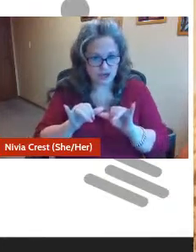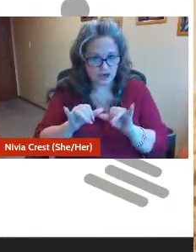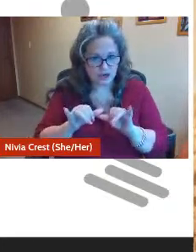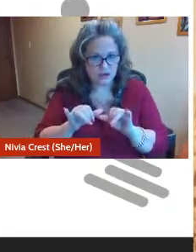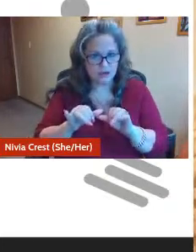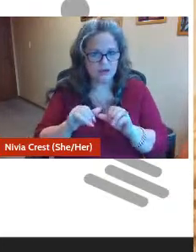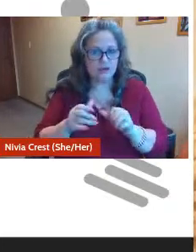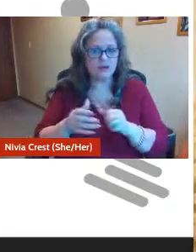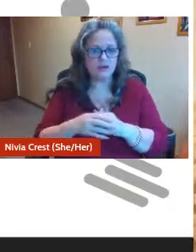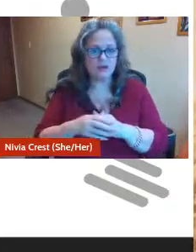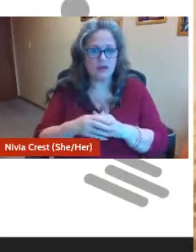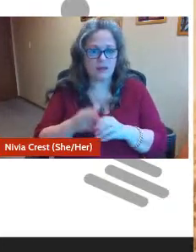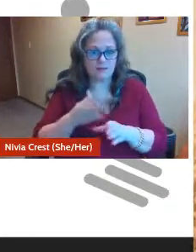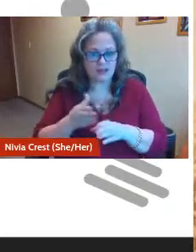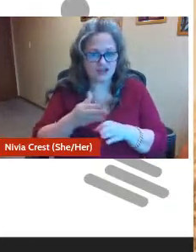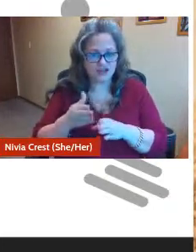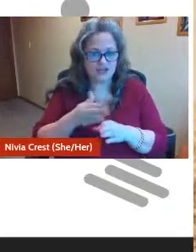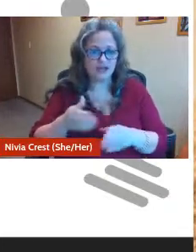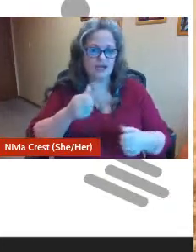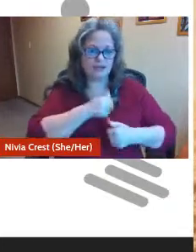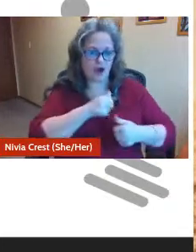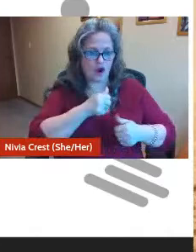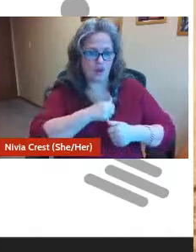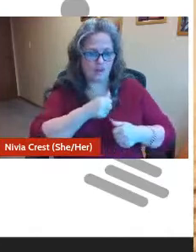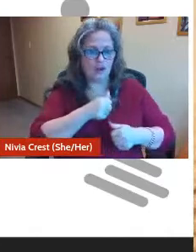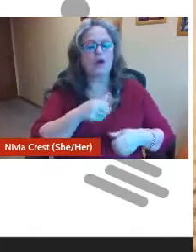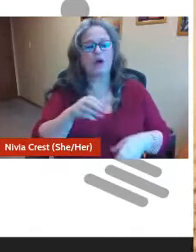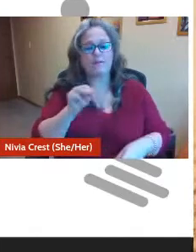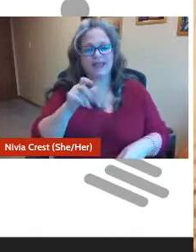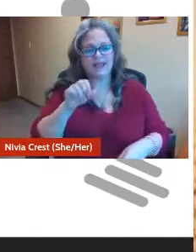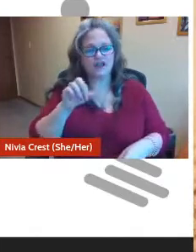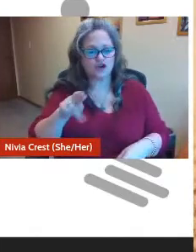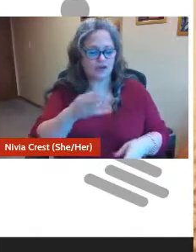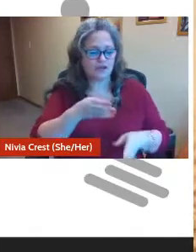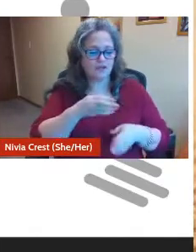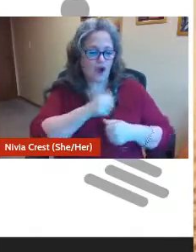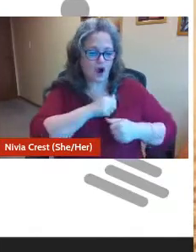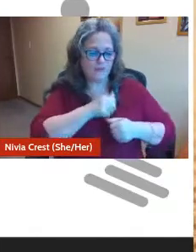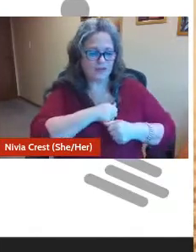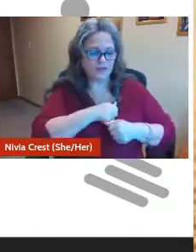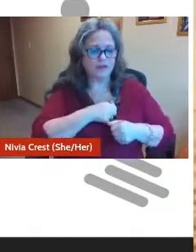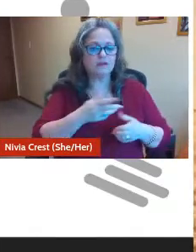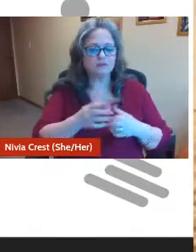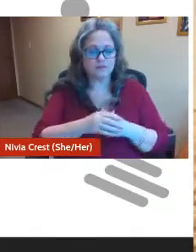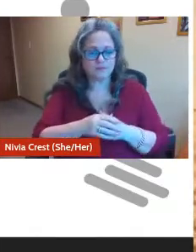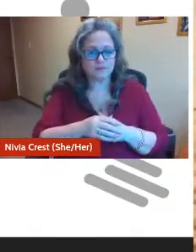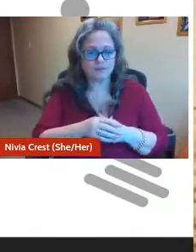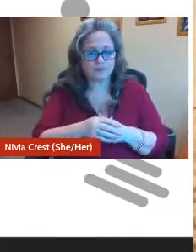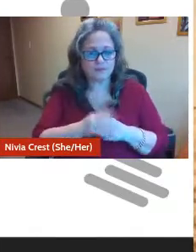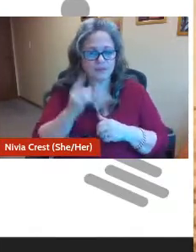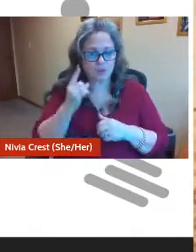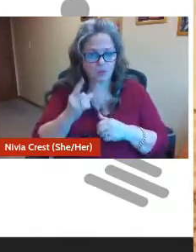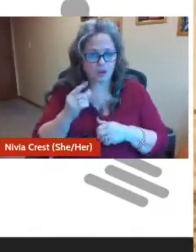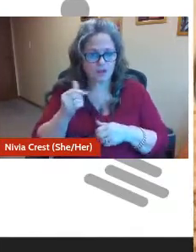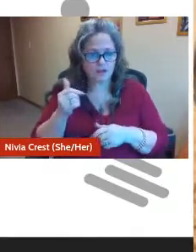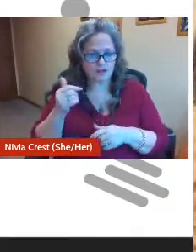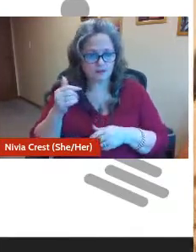reservist, major in the Army Reserves, getting ready to retire. Wonderful. One sibling who's never